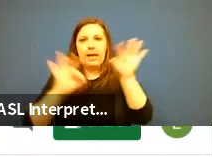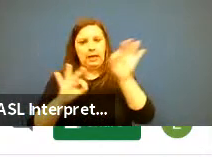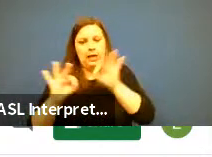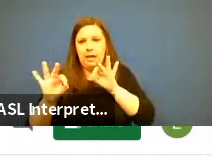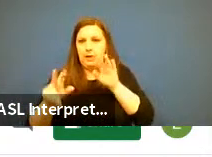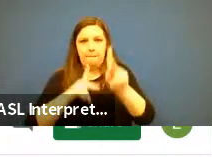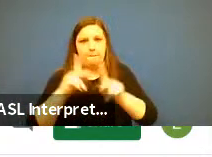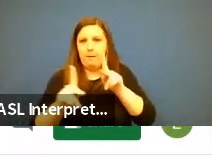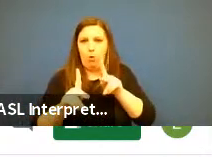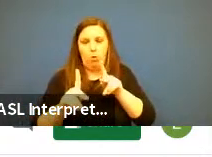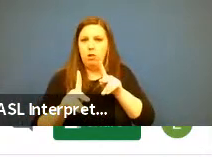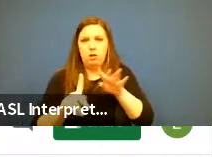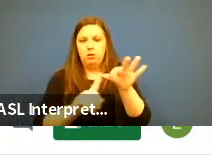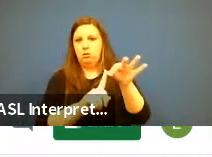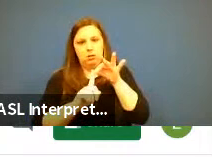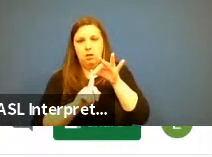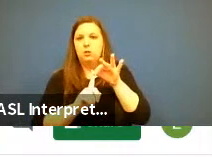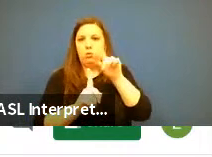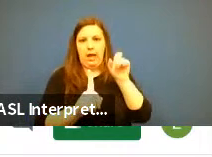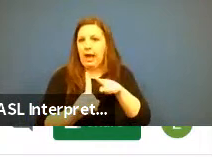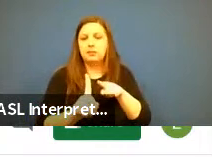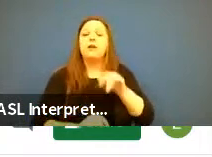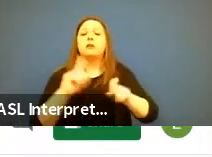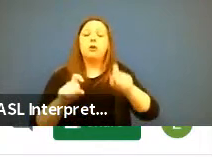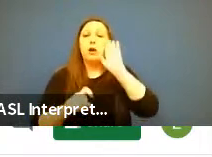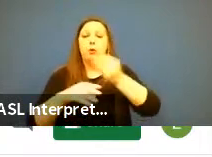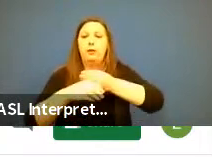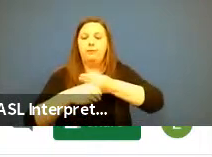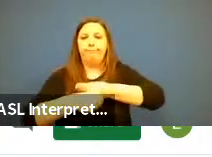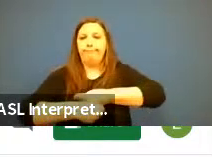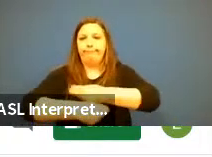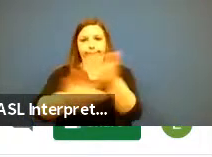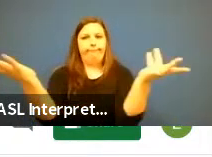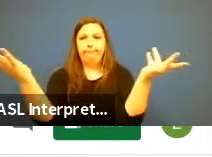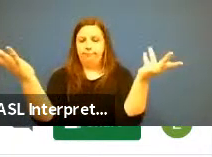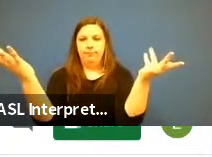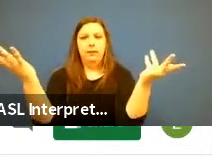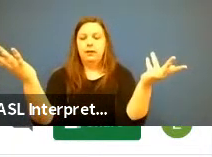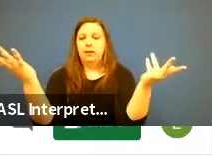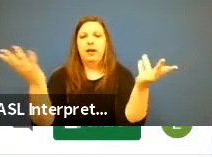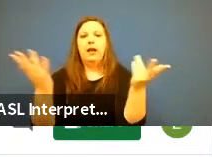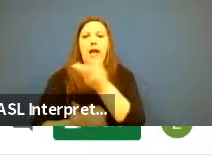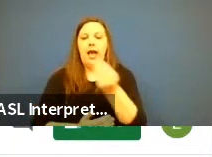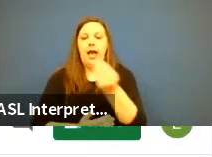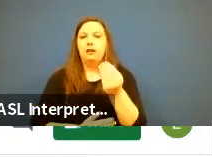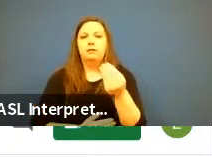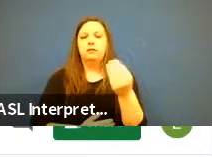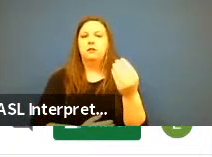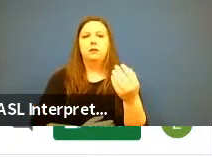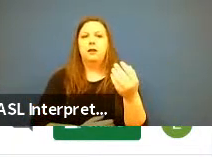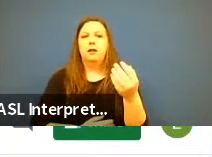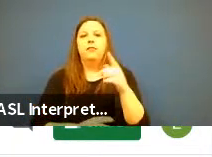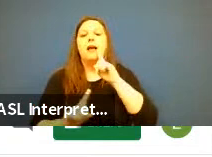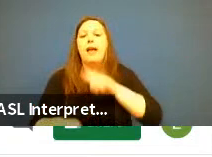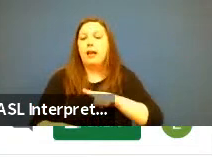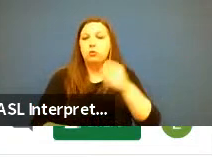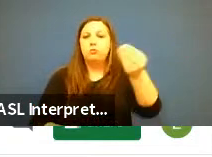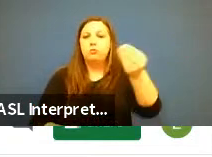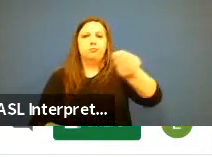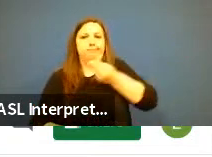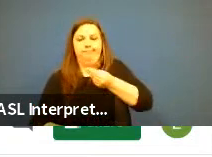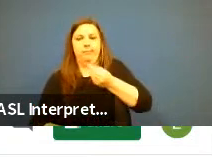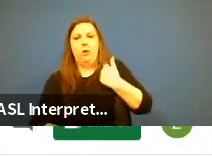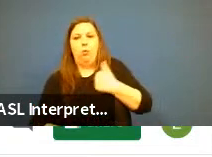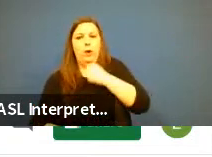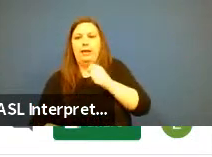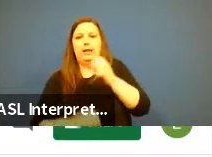to the community and it would come back in to whoever sent out the survey, but we didn't choose who would get it. It would be done by